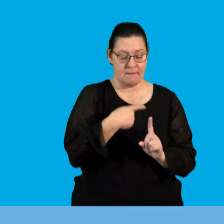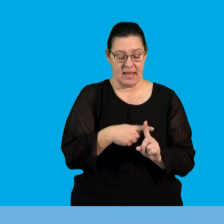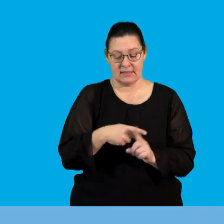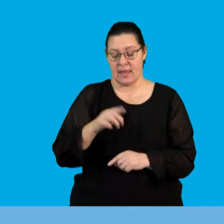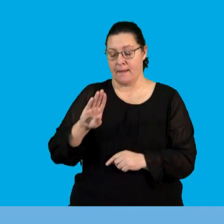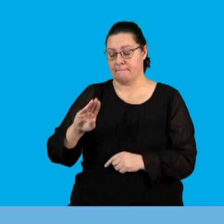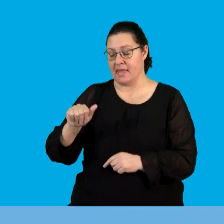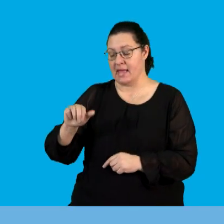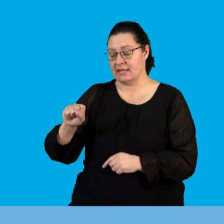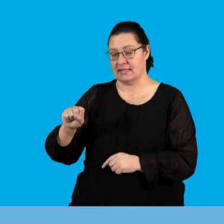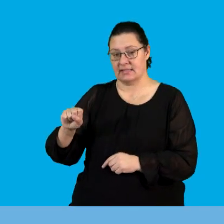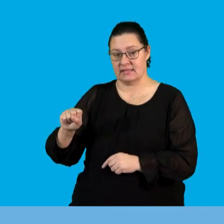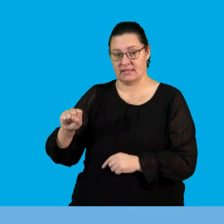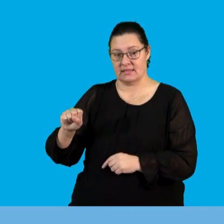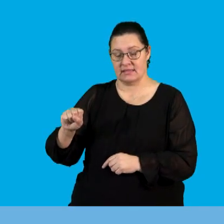an acid